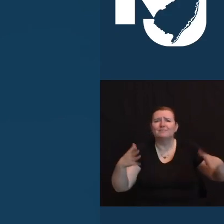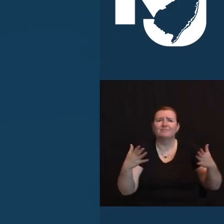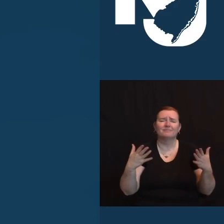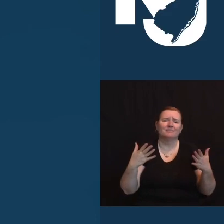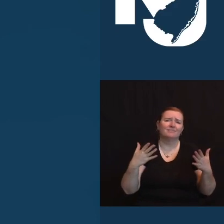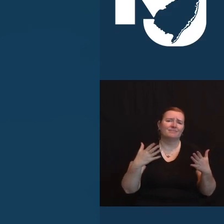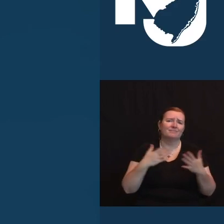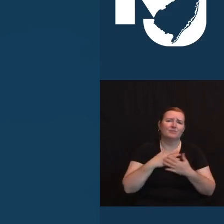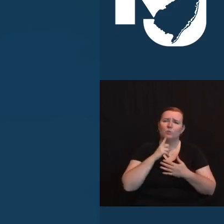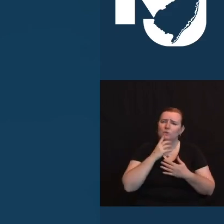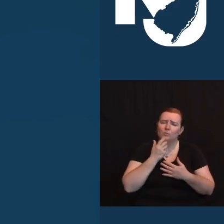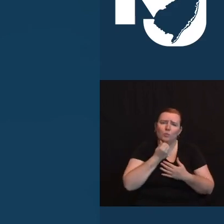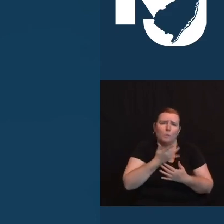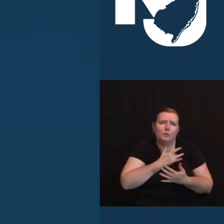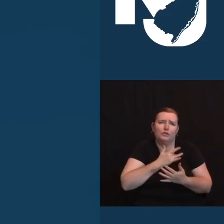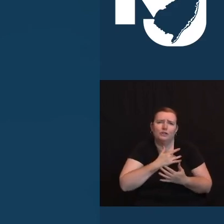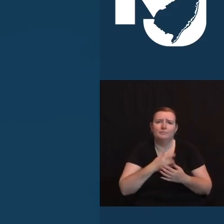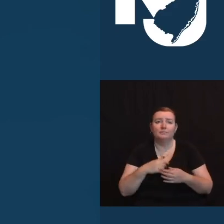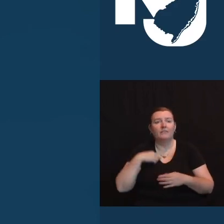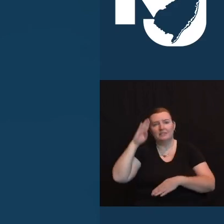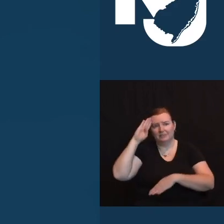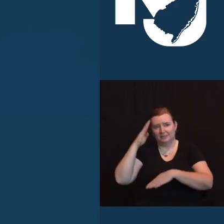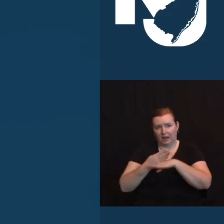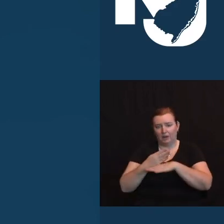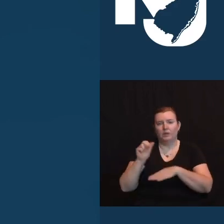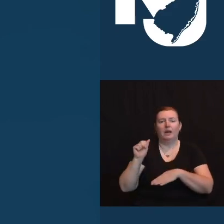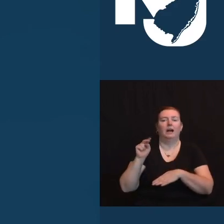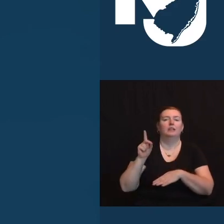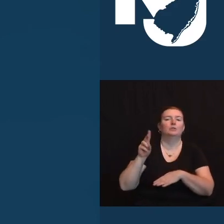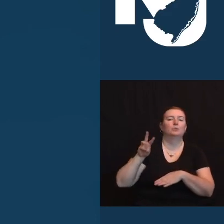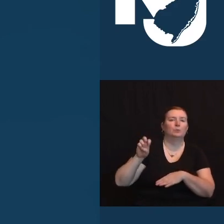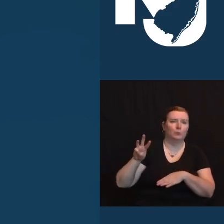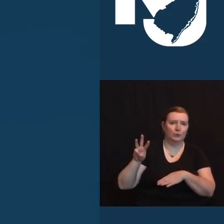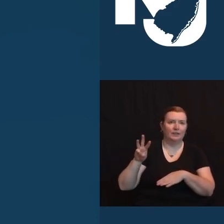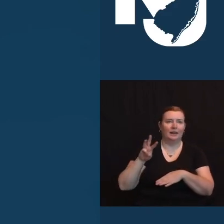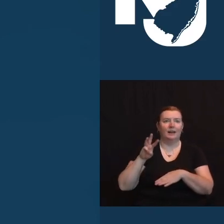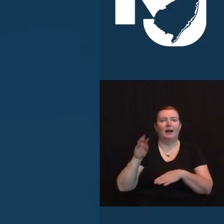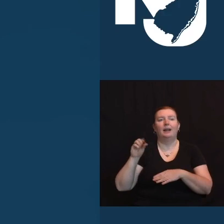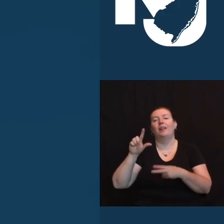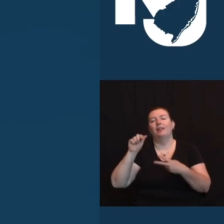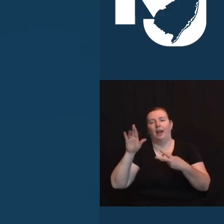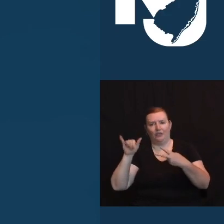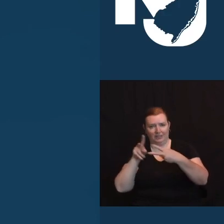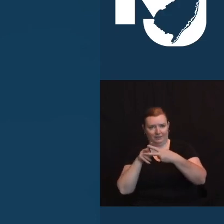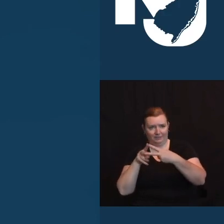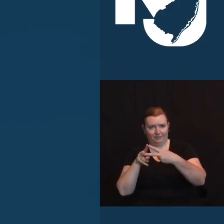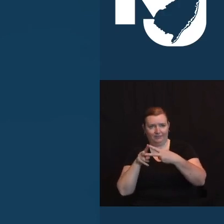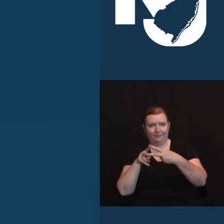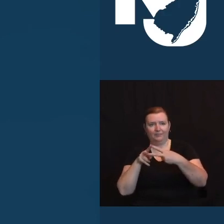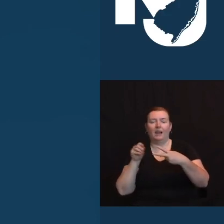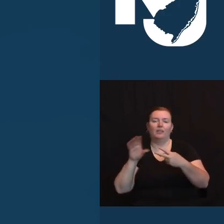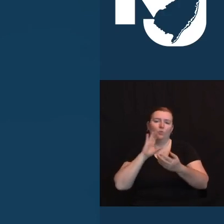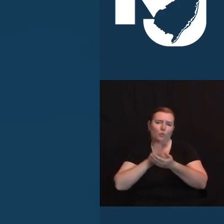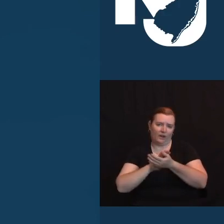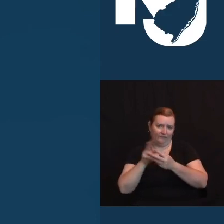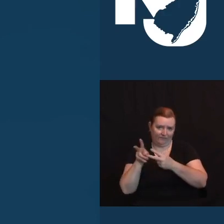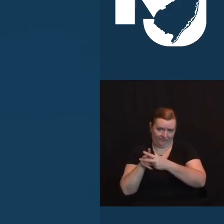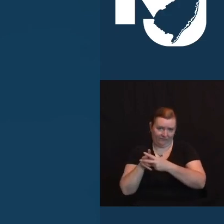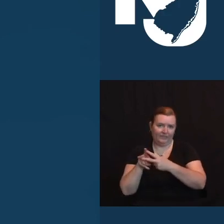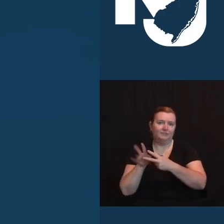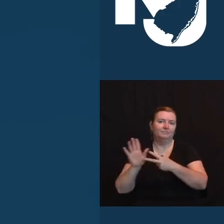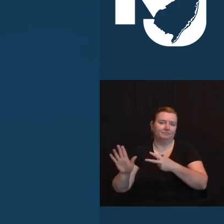her sons Andrew, and I had the great honor of speaking with Andrew on Friday, and Larry, and their wives, Jackie and Lauren, respectively,